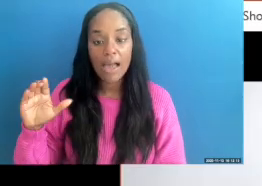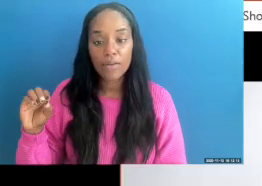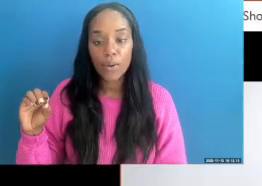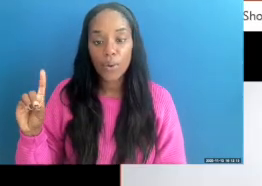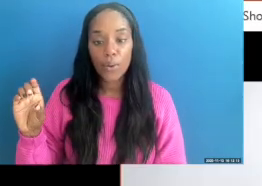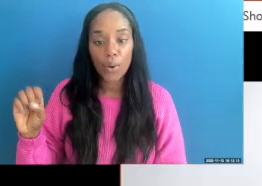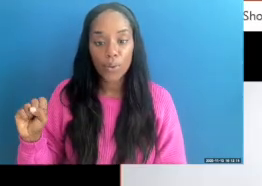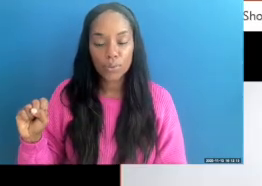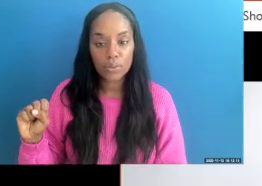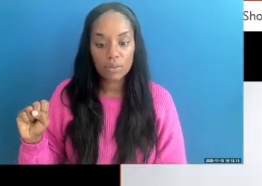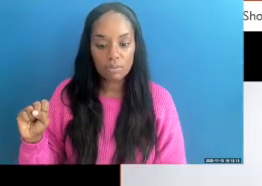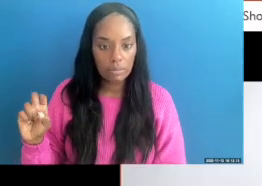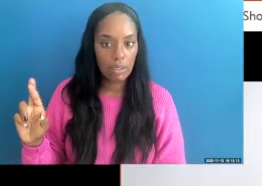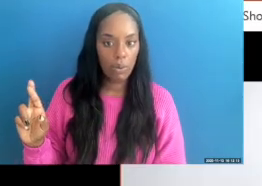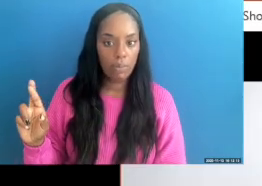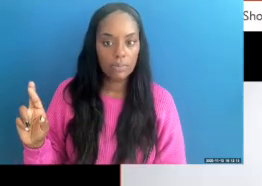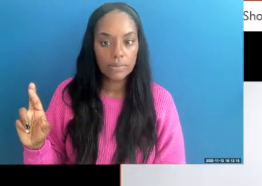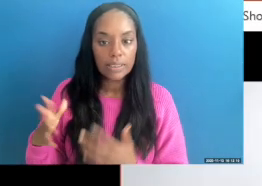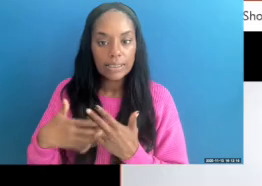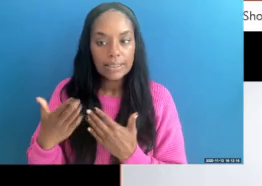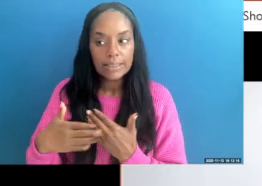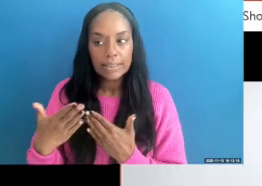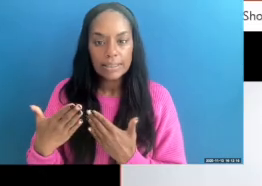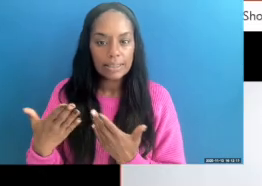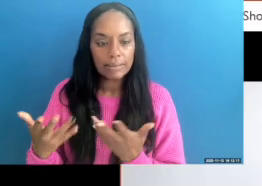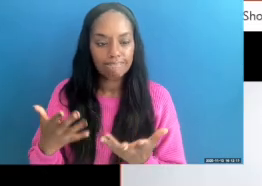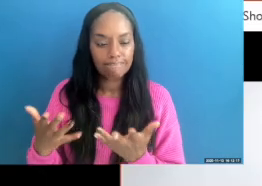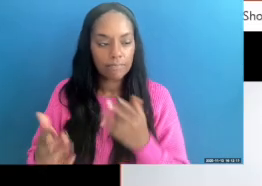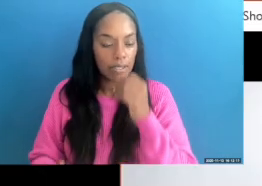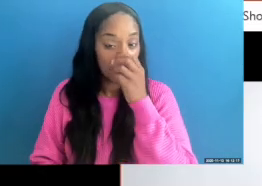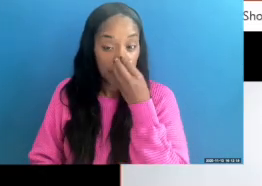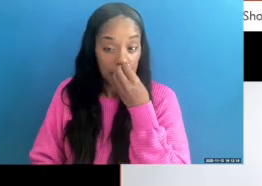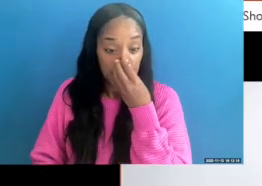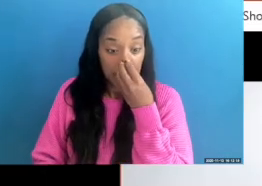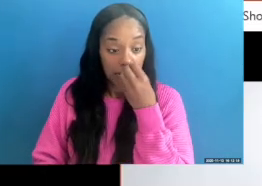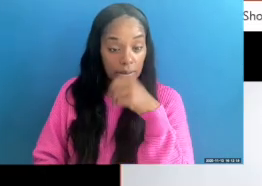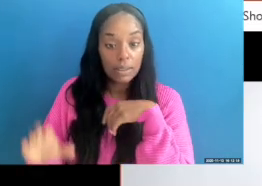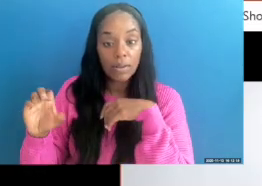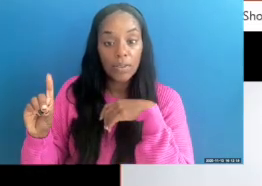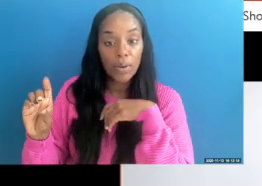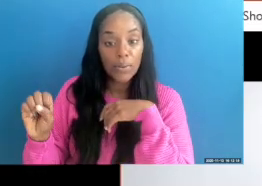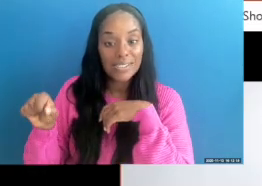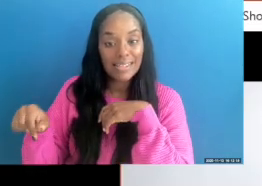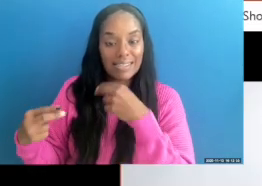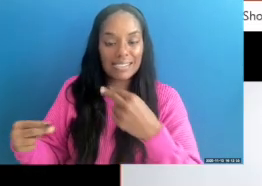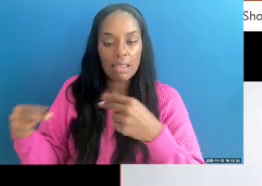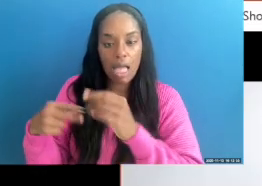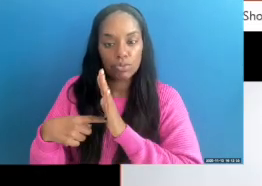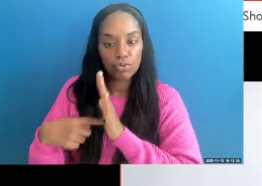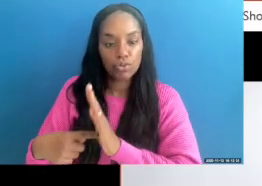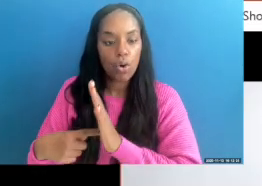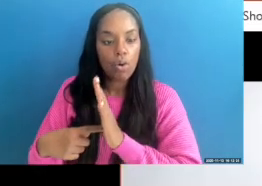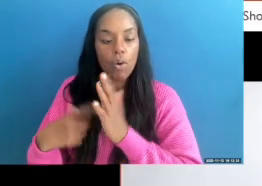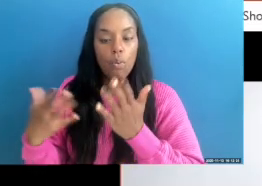have some codes. I hope it easily can be. The codes in